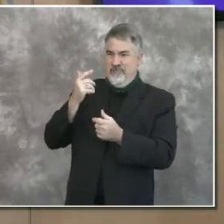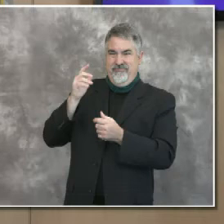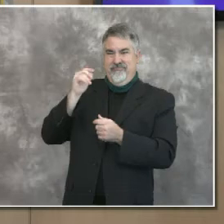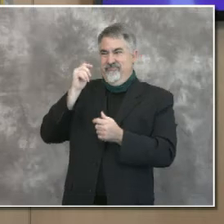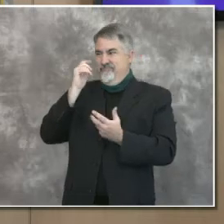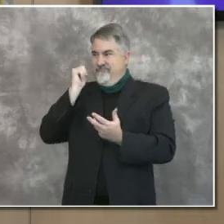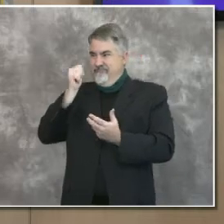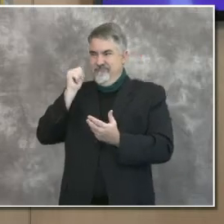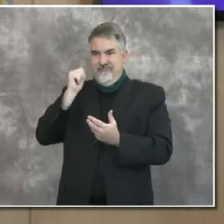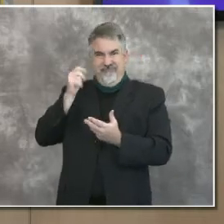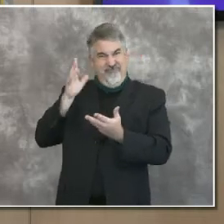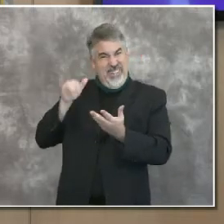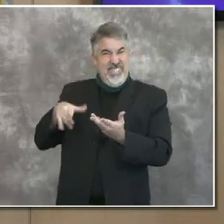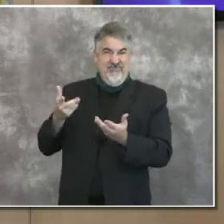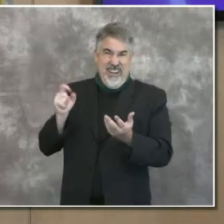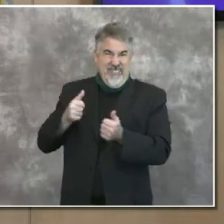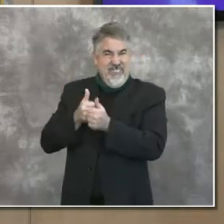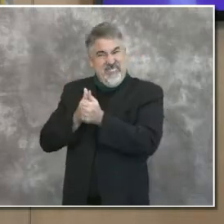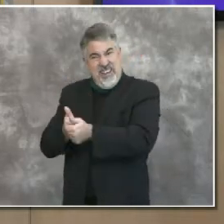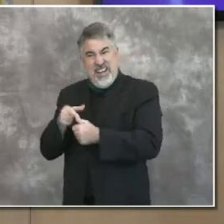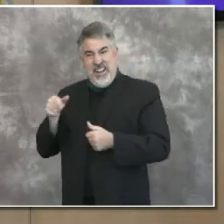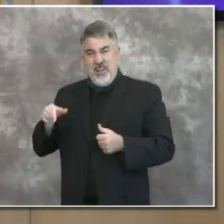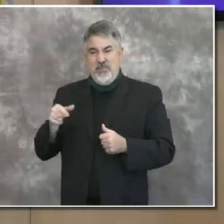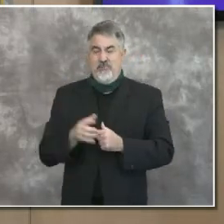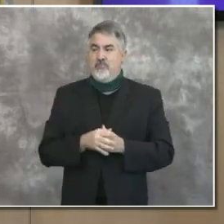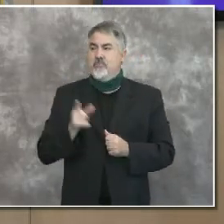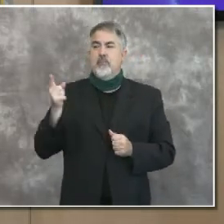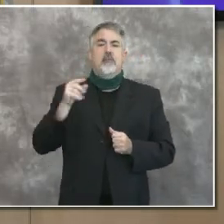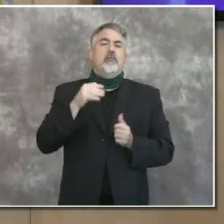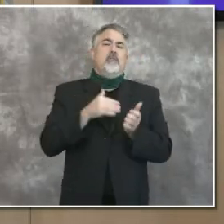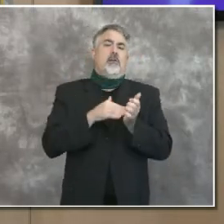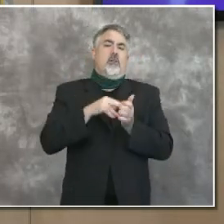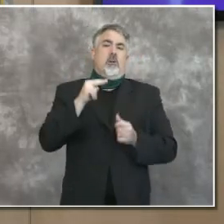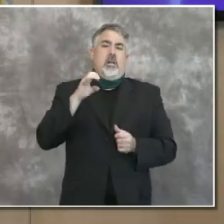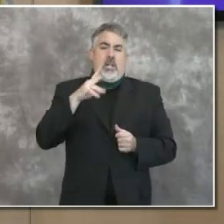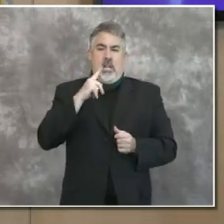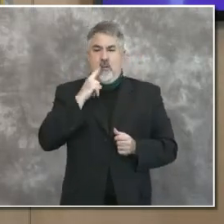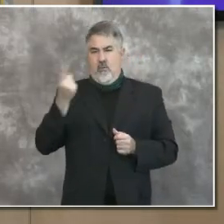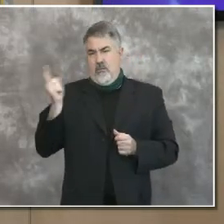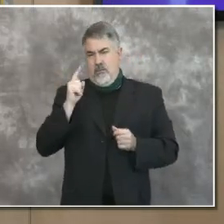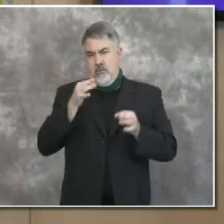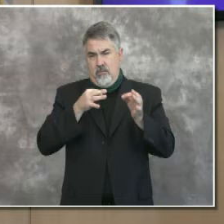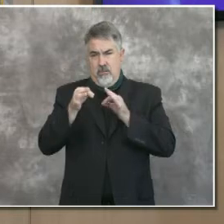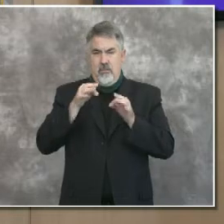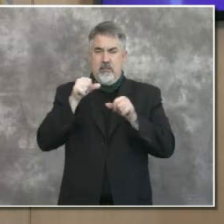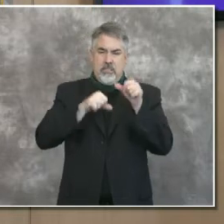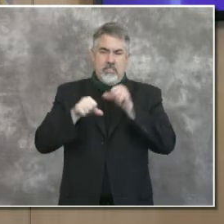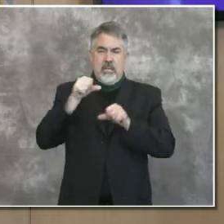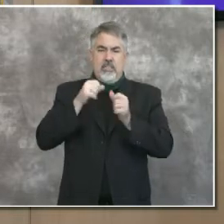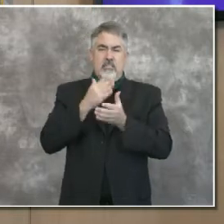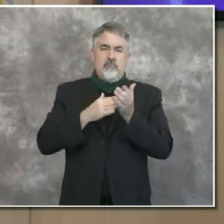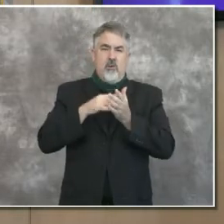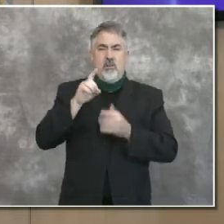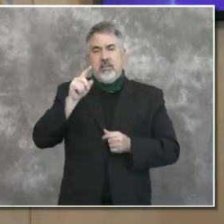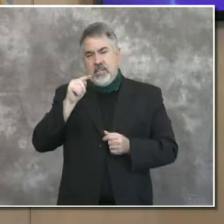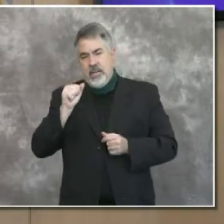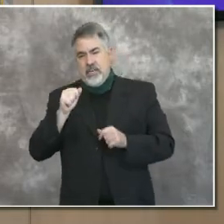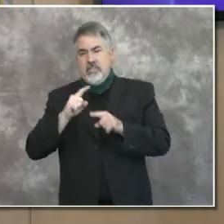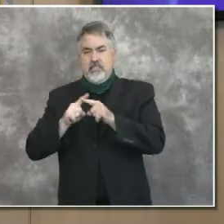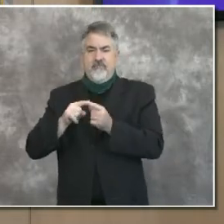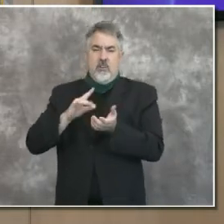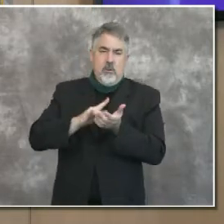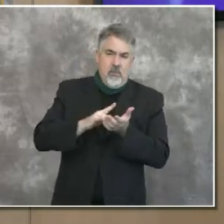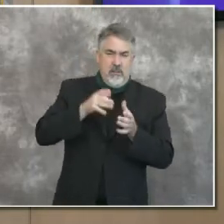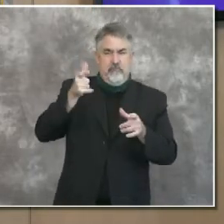Nick Infantidis is here today, and he is going to share some of the science, some of the data, some of the medical expertise on why